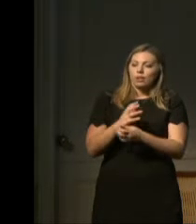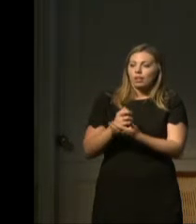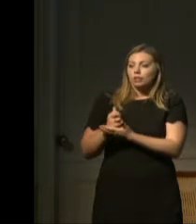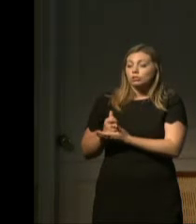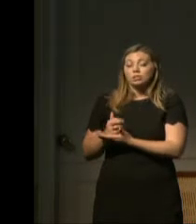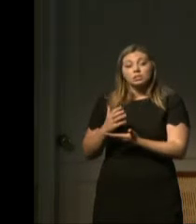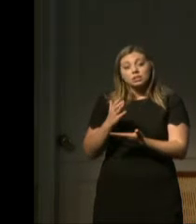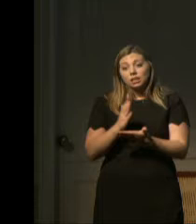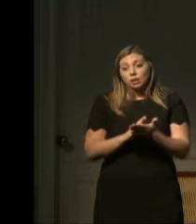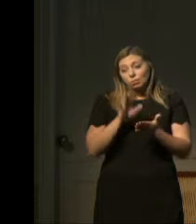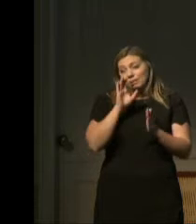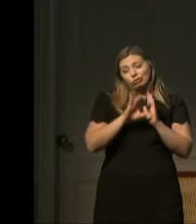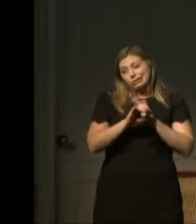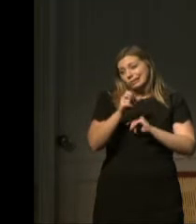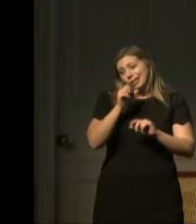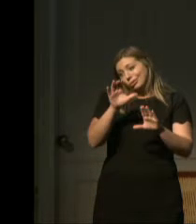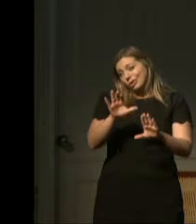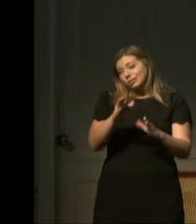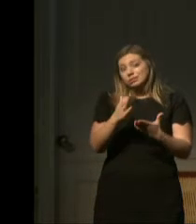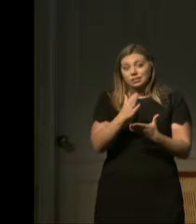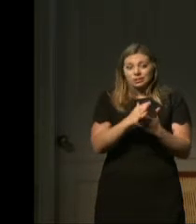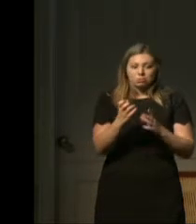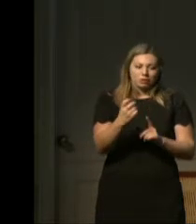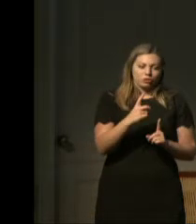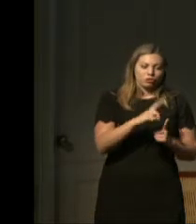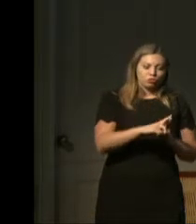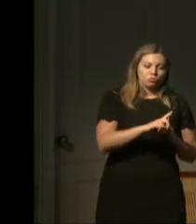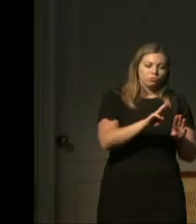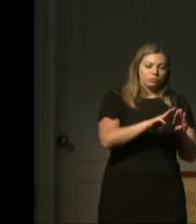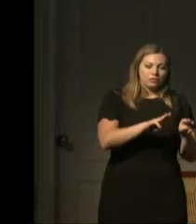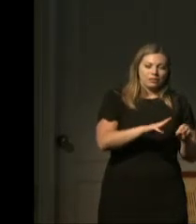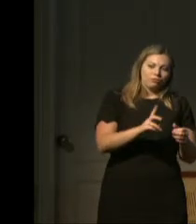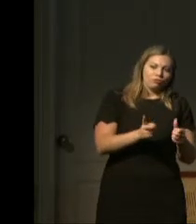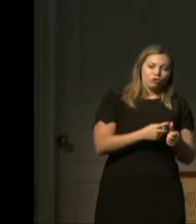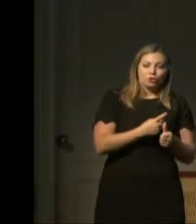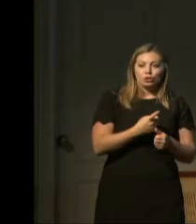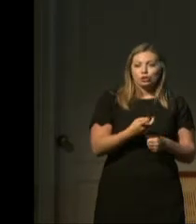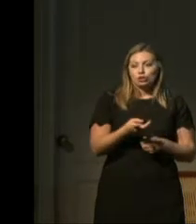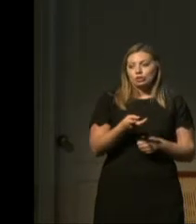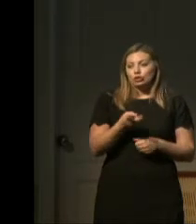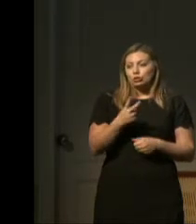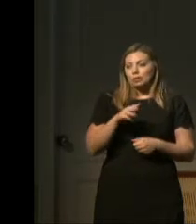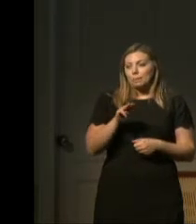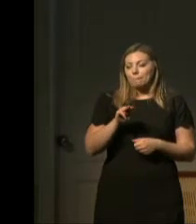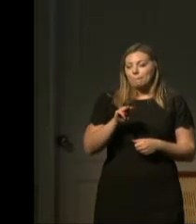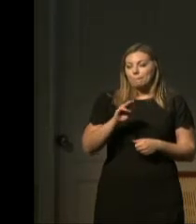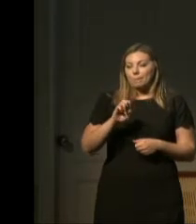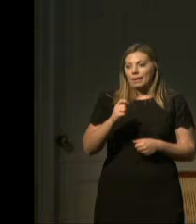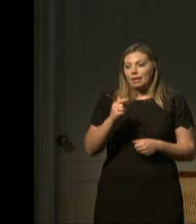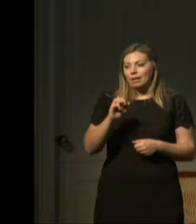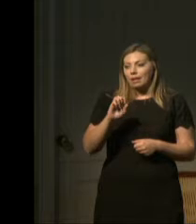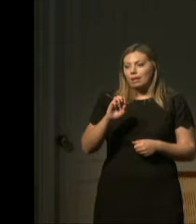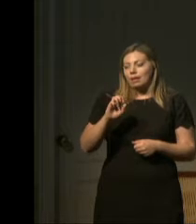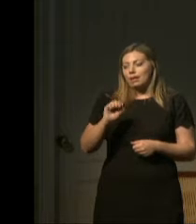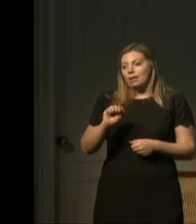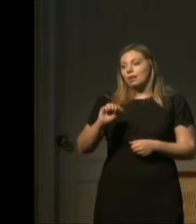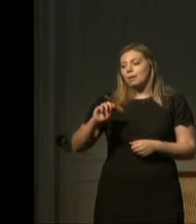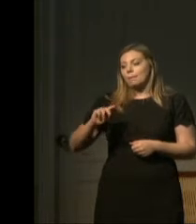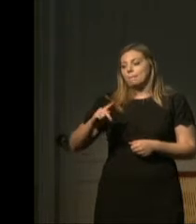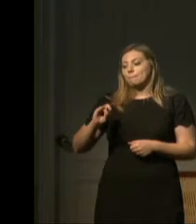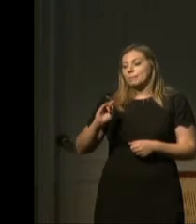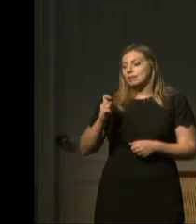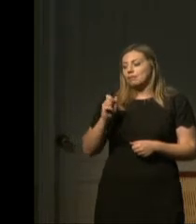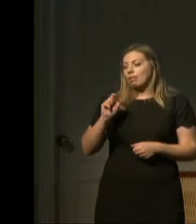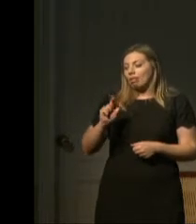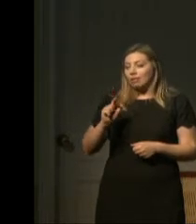the images aren't that great. Some date back to the museum's first 2-megapixel camera, but all of them are useful in some